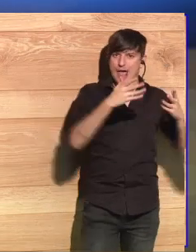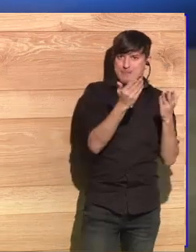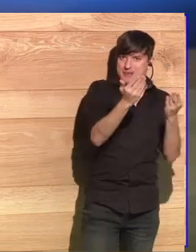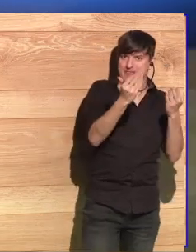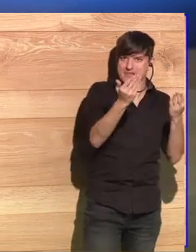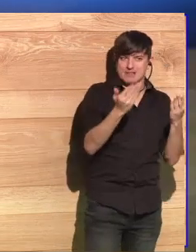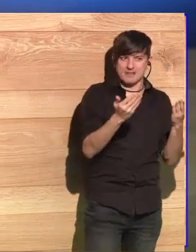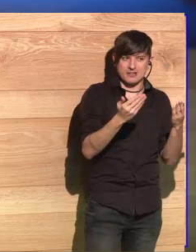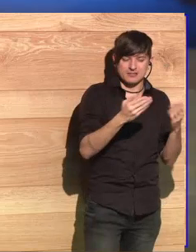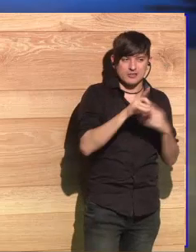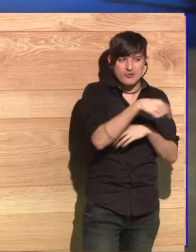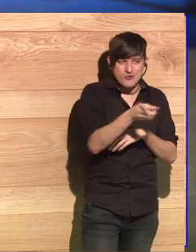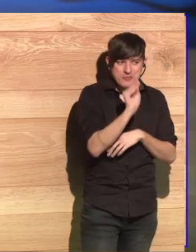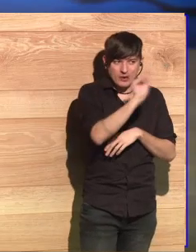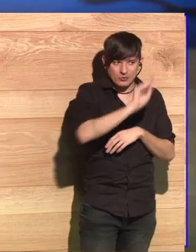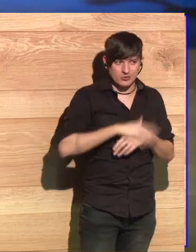Wow.